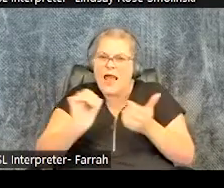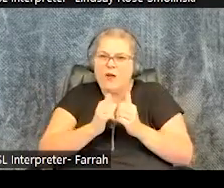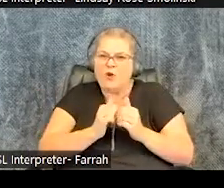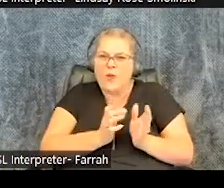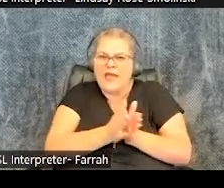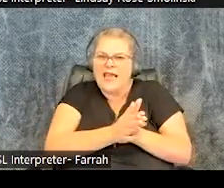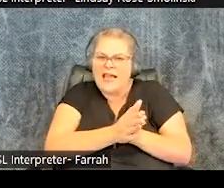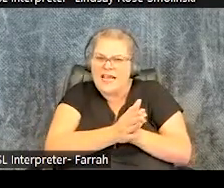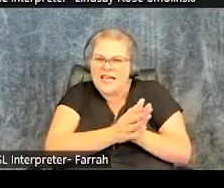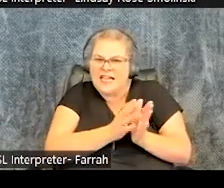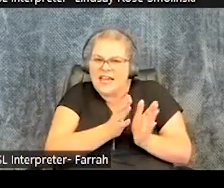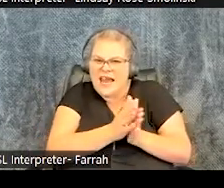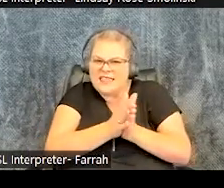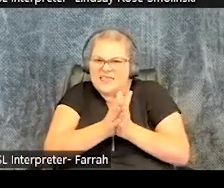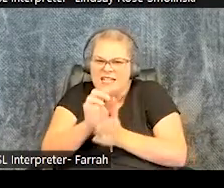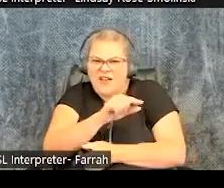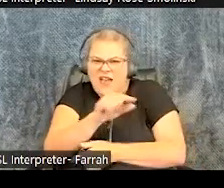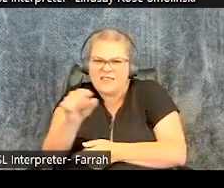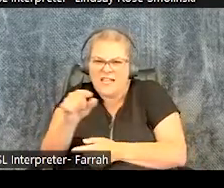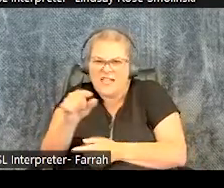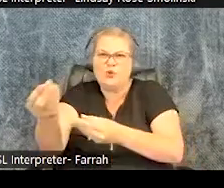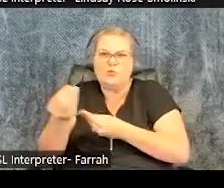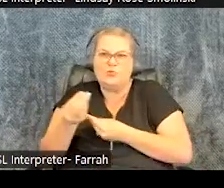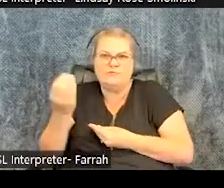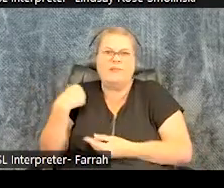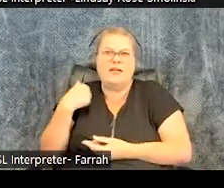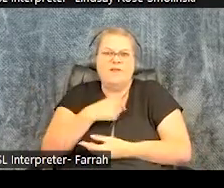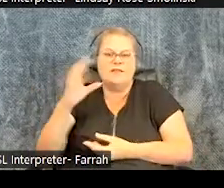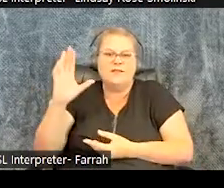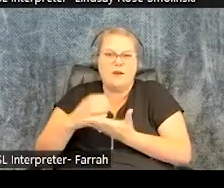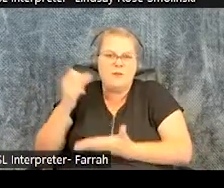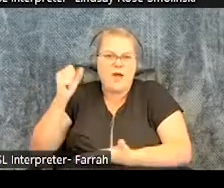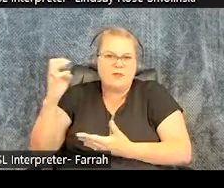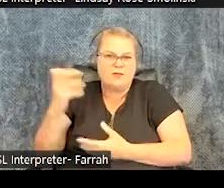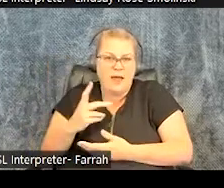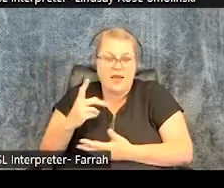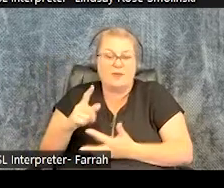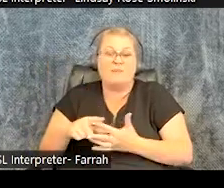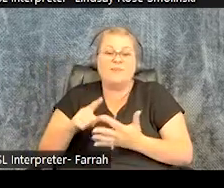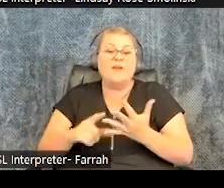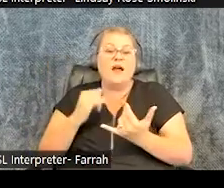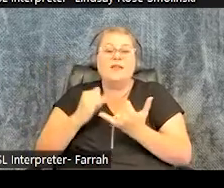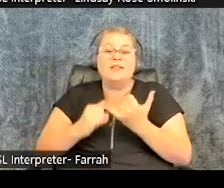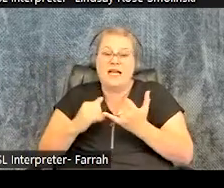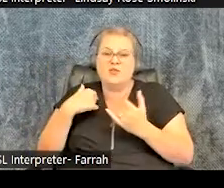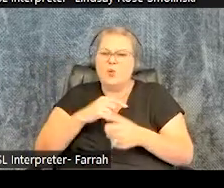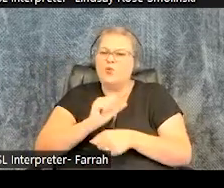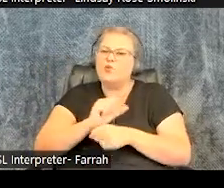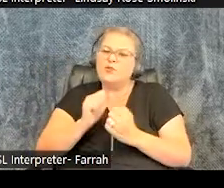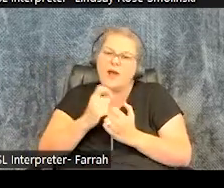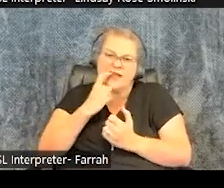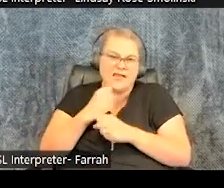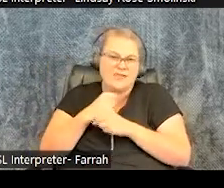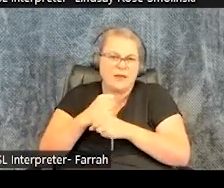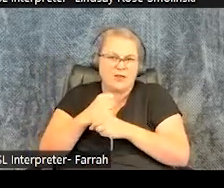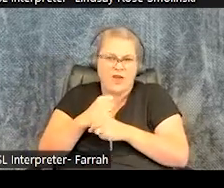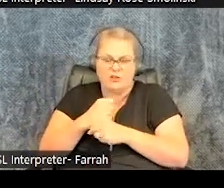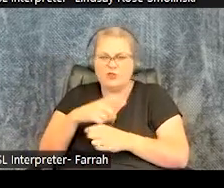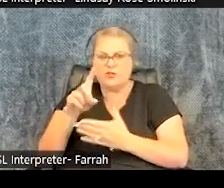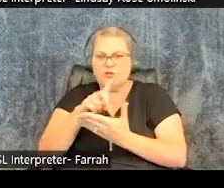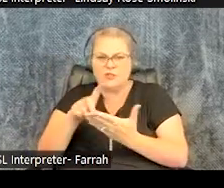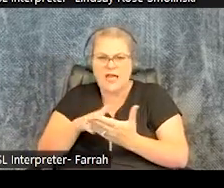that we get those bottles back? And then the last thing is that Conscious Container has worked with glass manufacturers to design